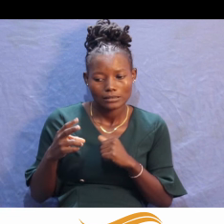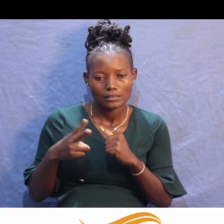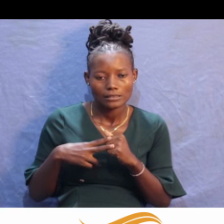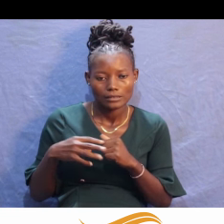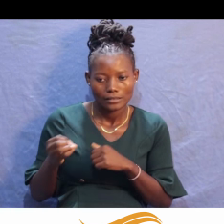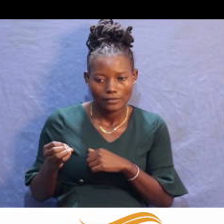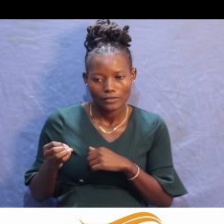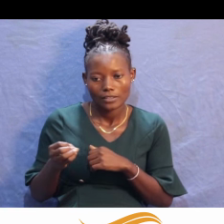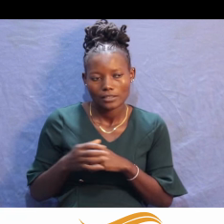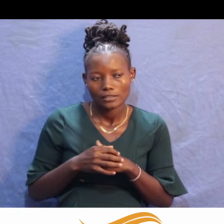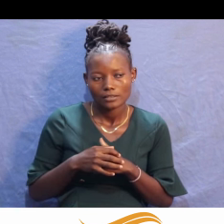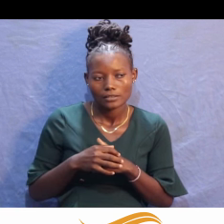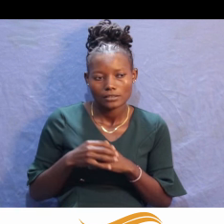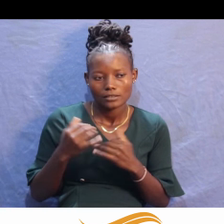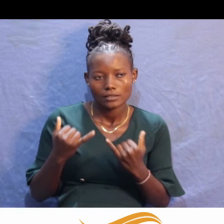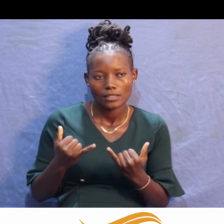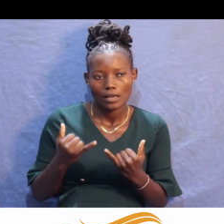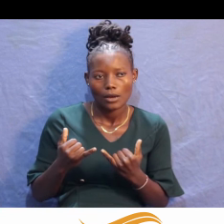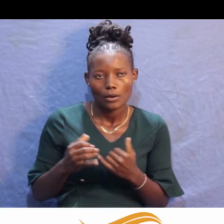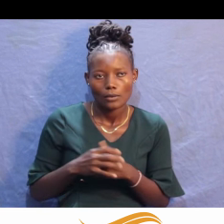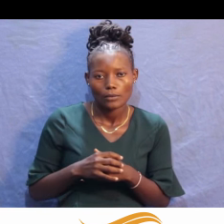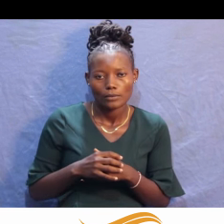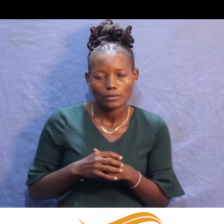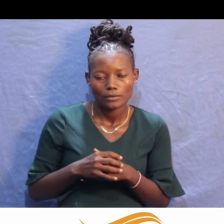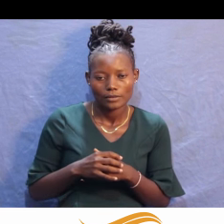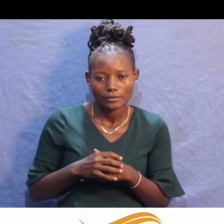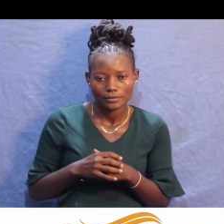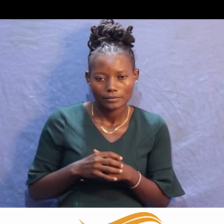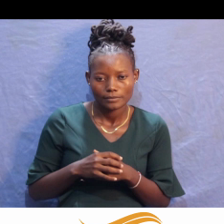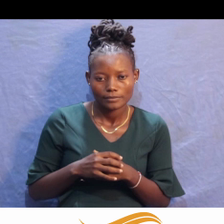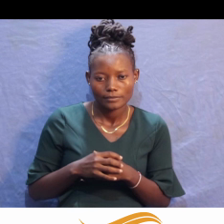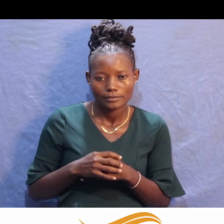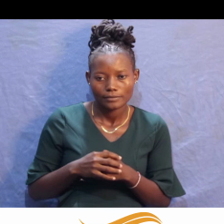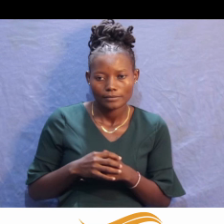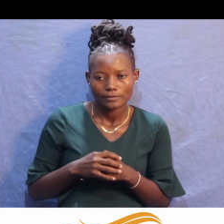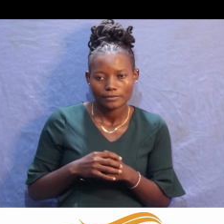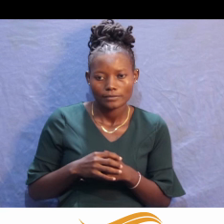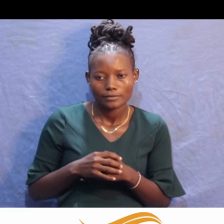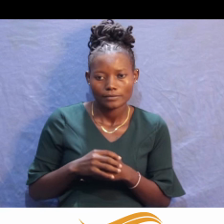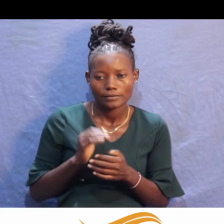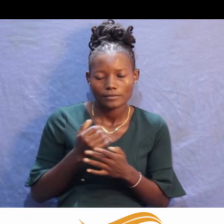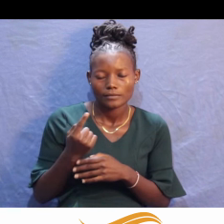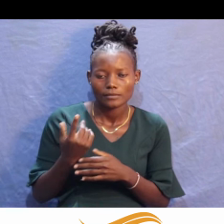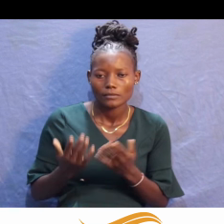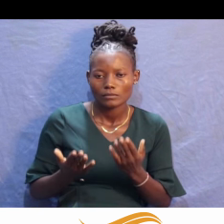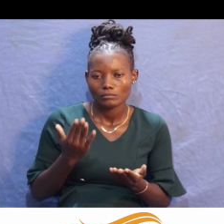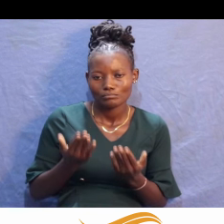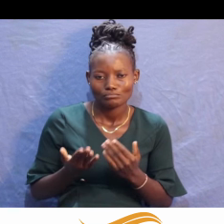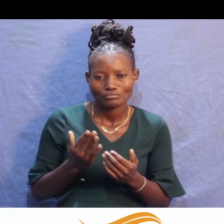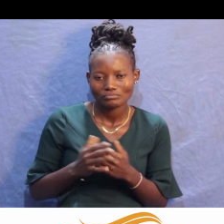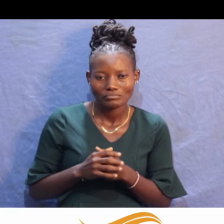70. So I need to get my heart rate up to 105 at least, somewhere between